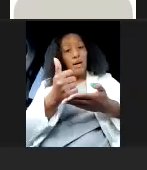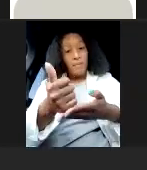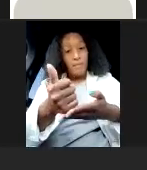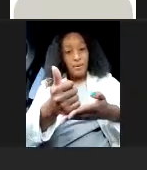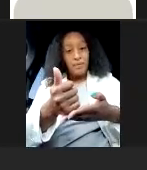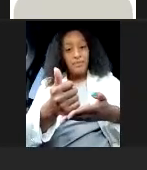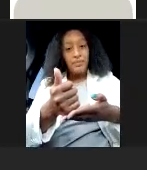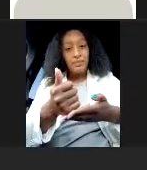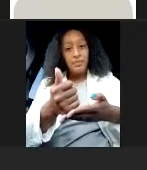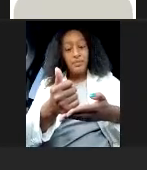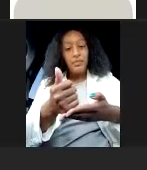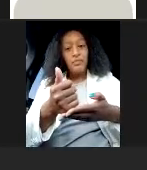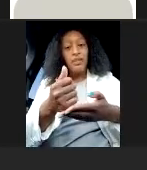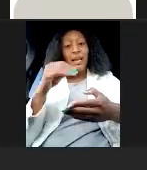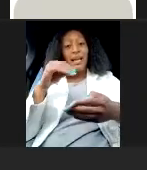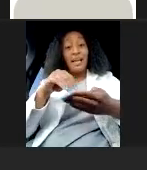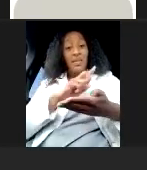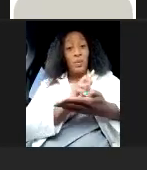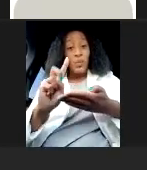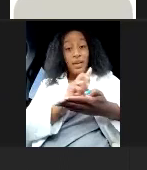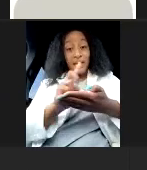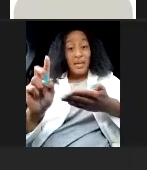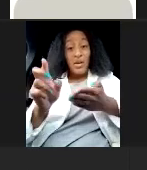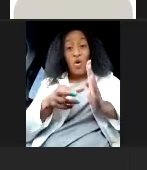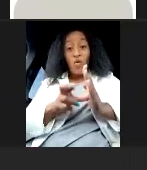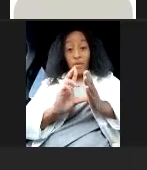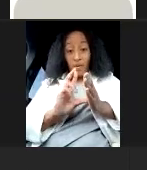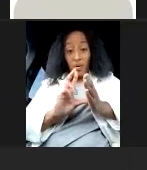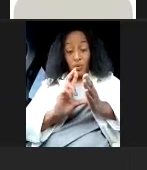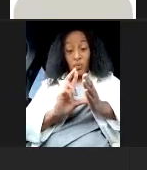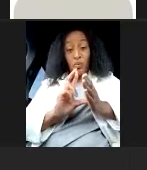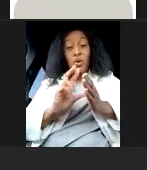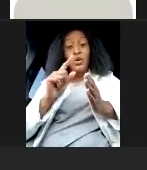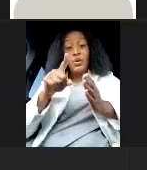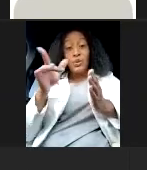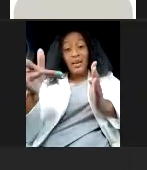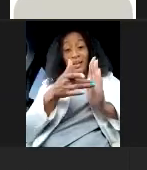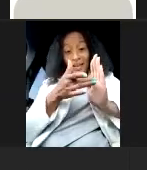in the weekly overview itself, if you click on